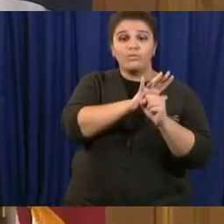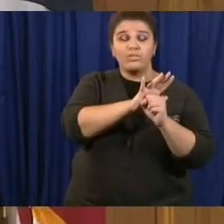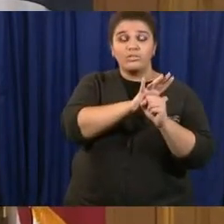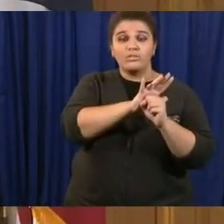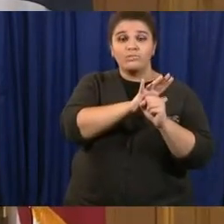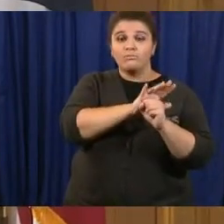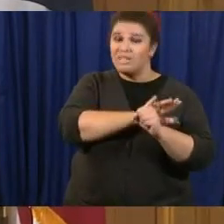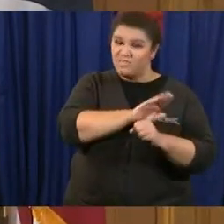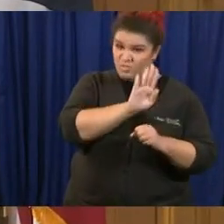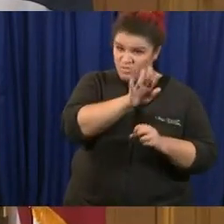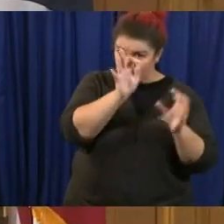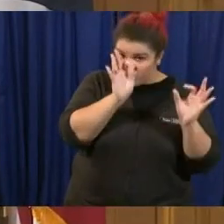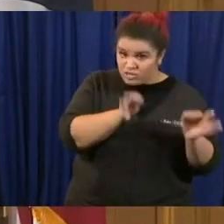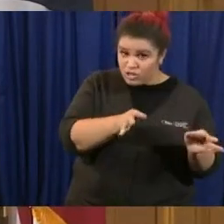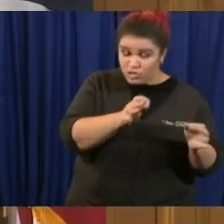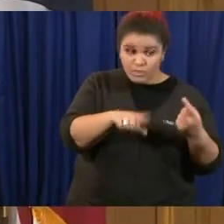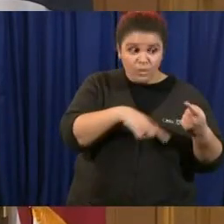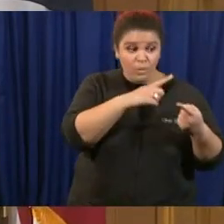Ohio?